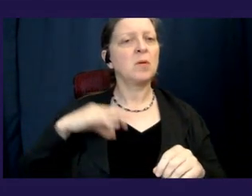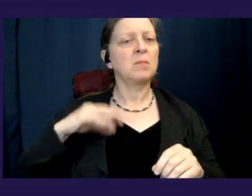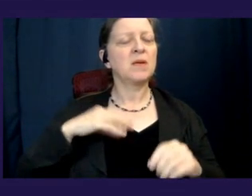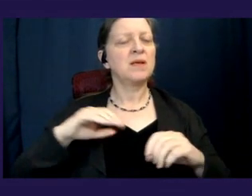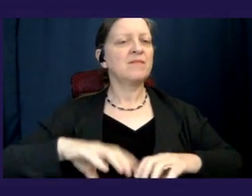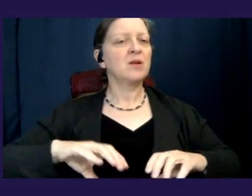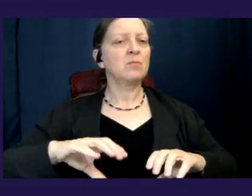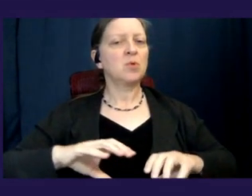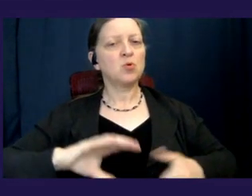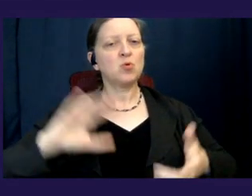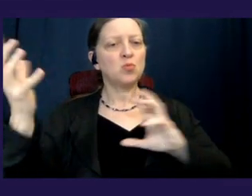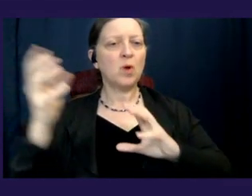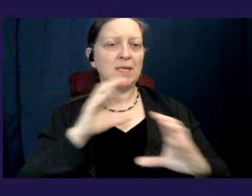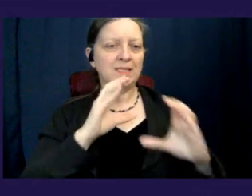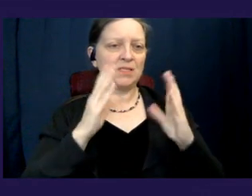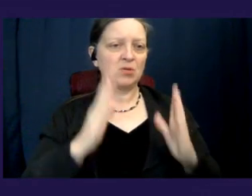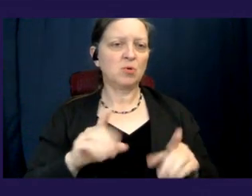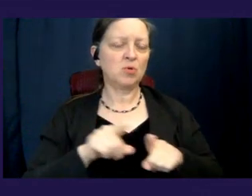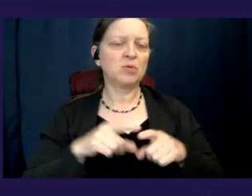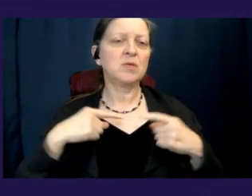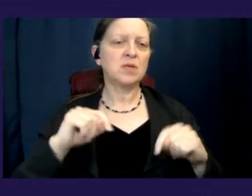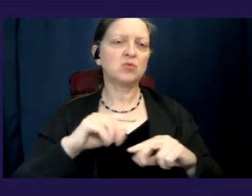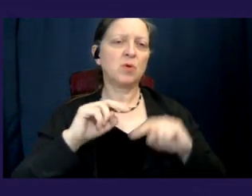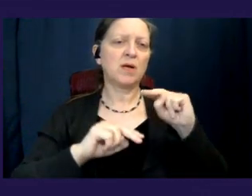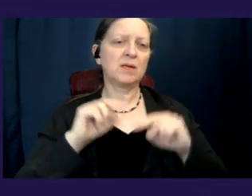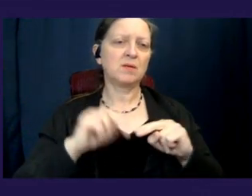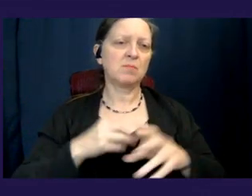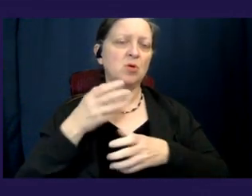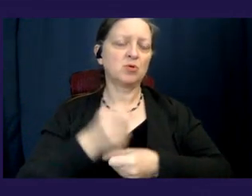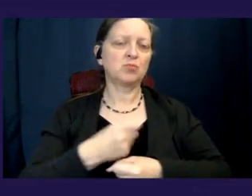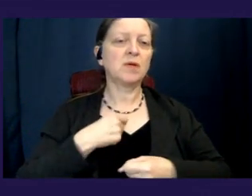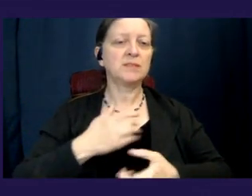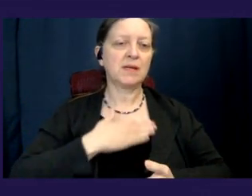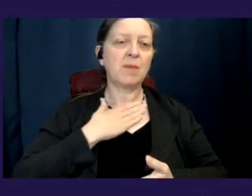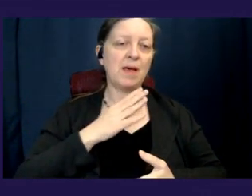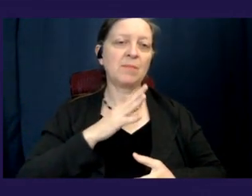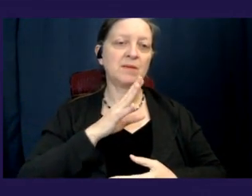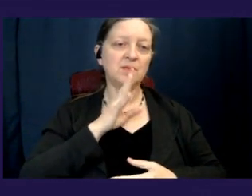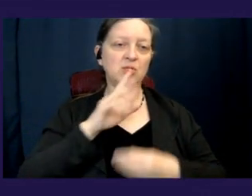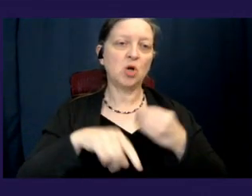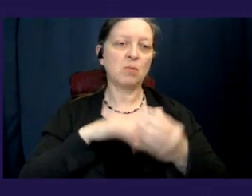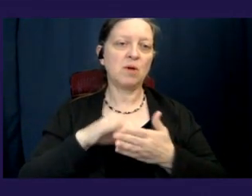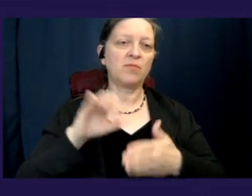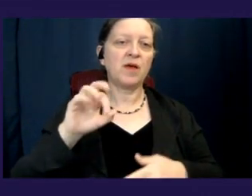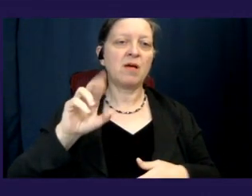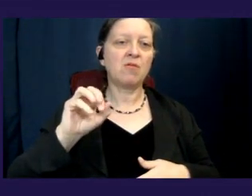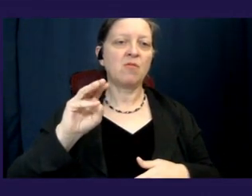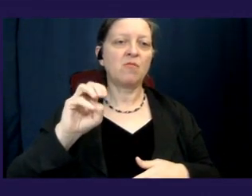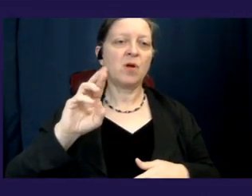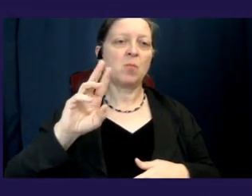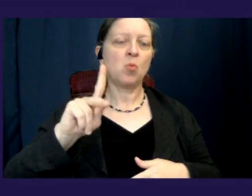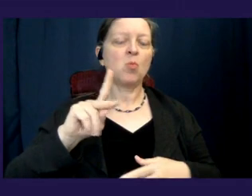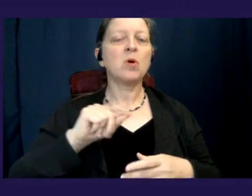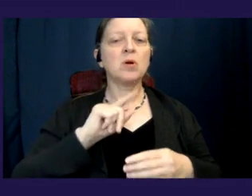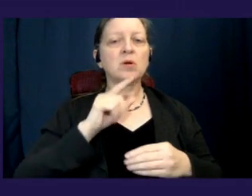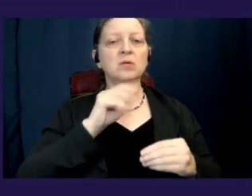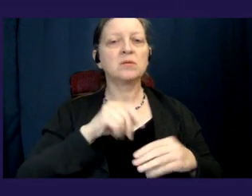talk about sort of this framework that we're trying to use to help guide people on in the moment on whether or not to respond to specific rumors. Thank